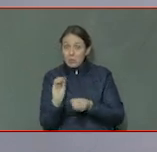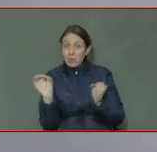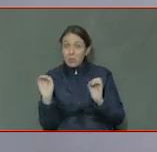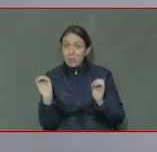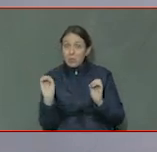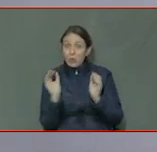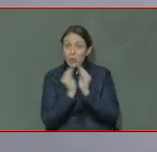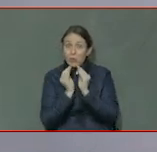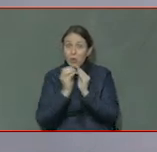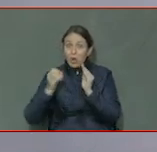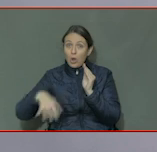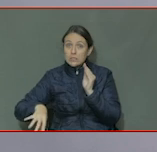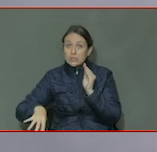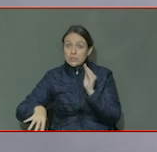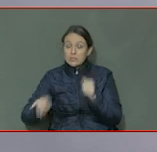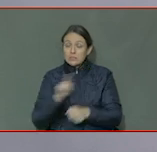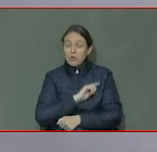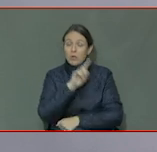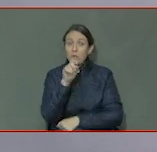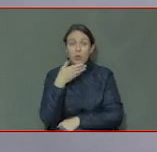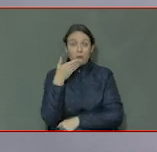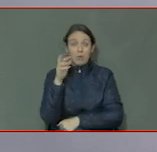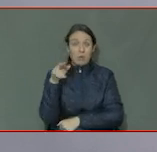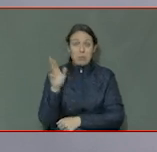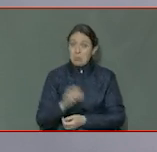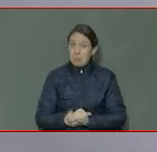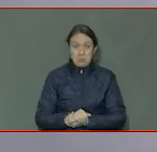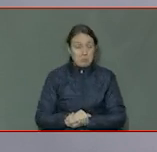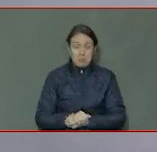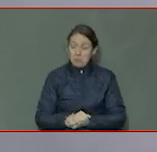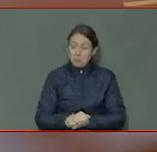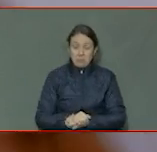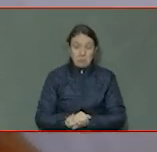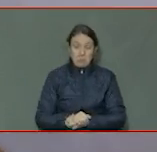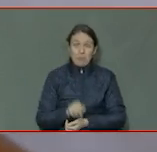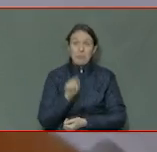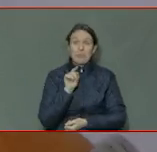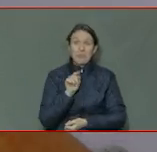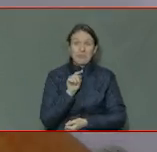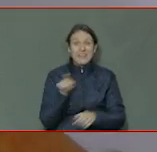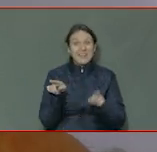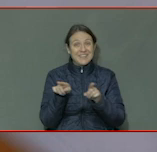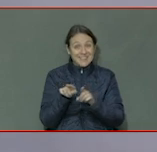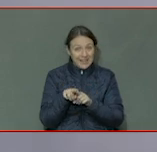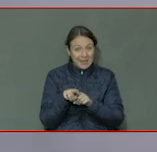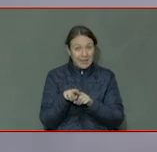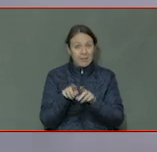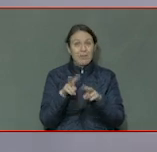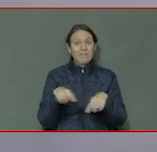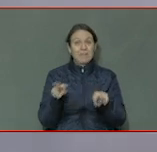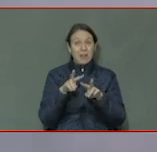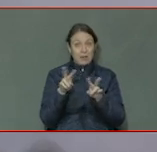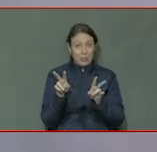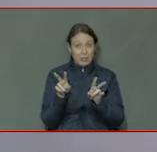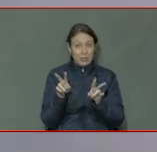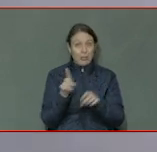mark because you didn't answer the question. In this case, it is the same value because it is